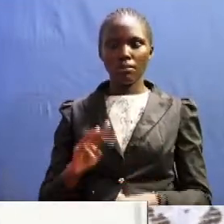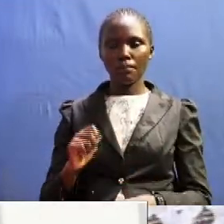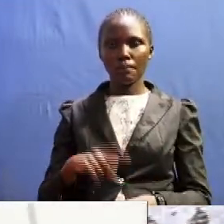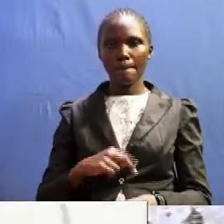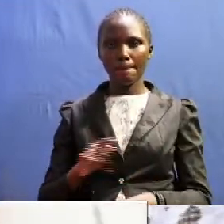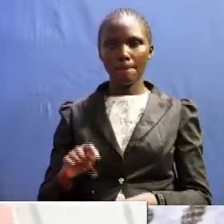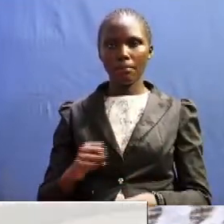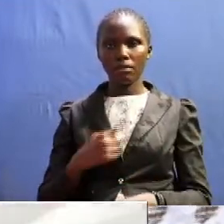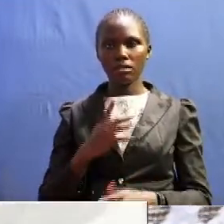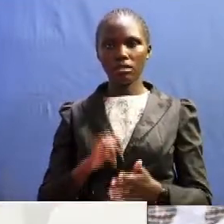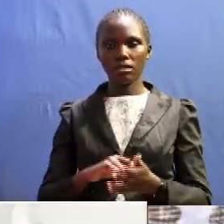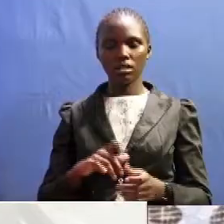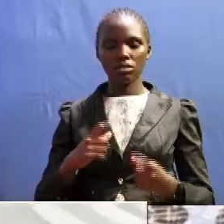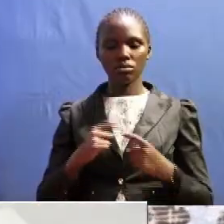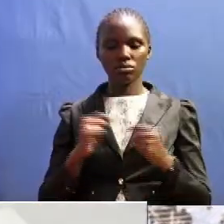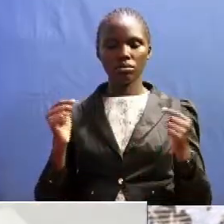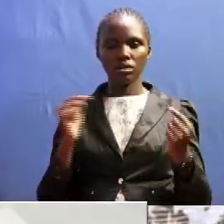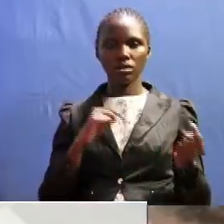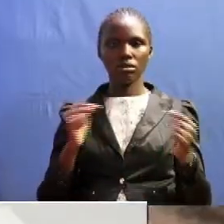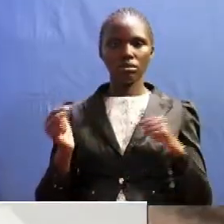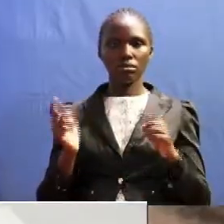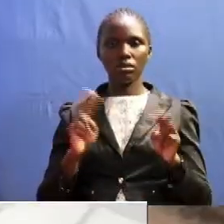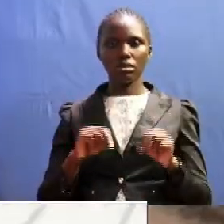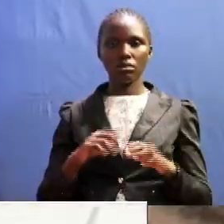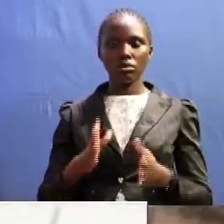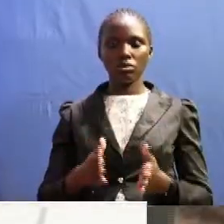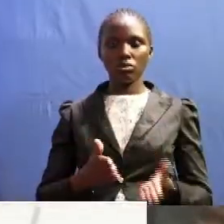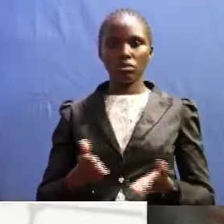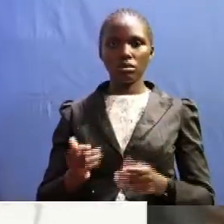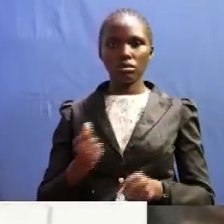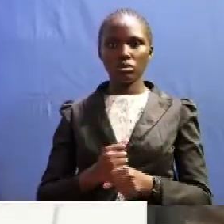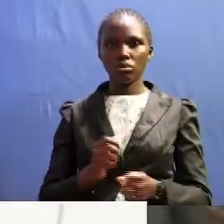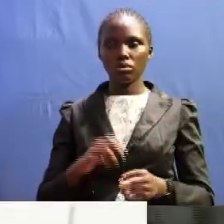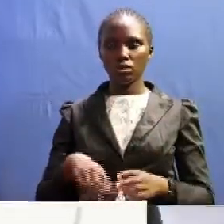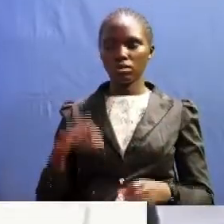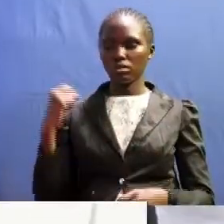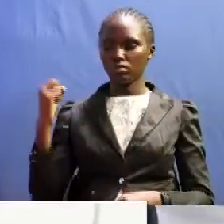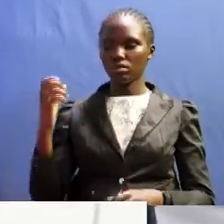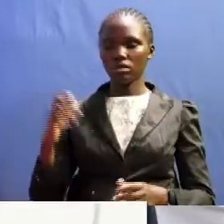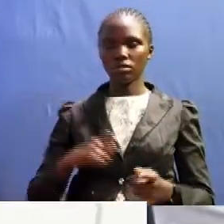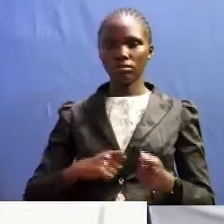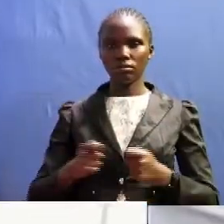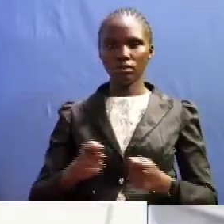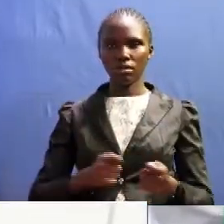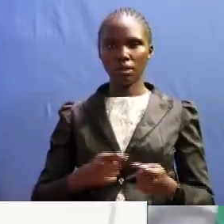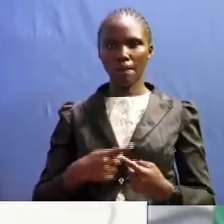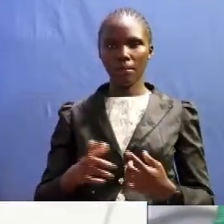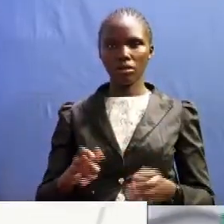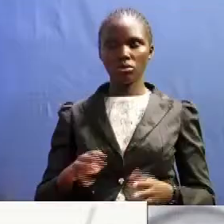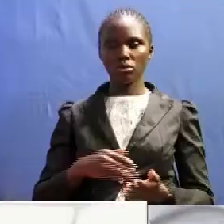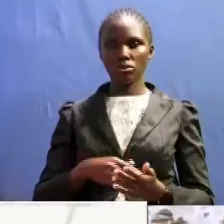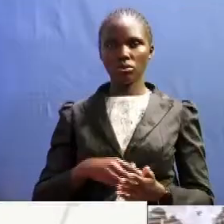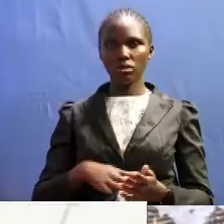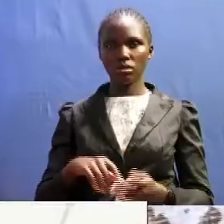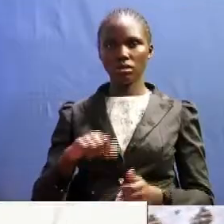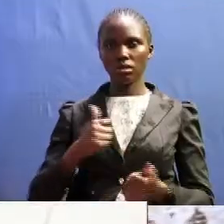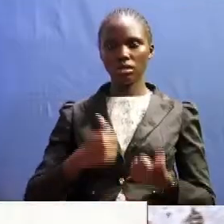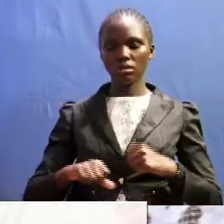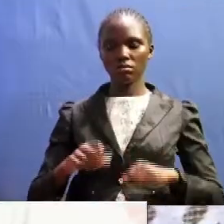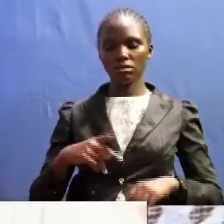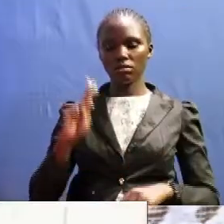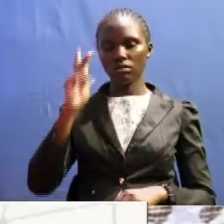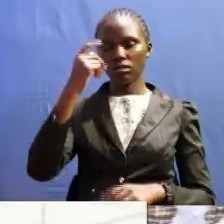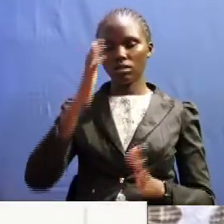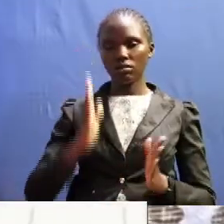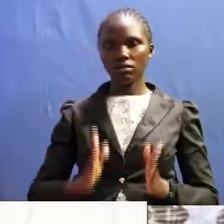Wamwongi accused the anti-graft agency of being used as a political weapon to weaken Wamatangi's administration.